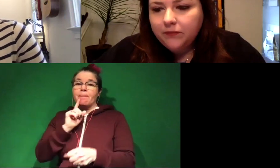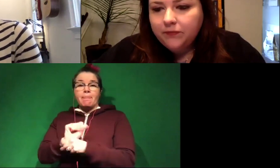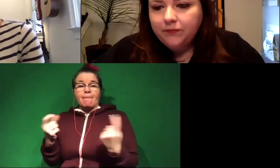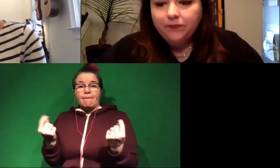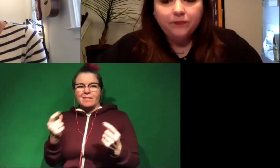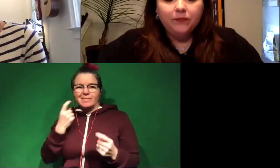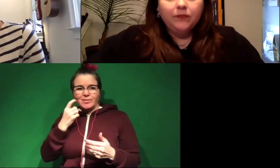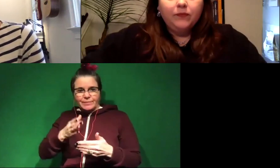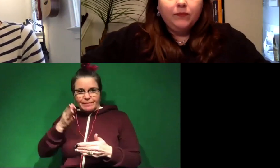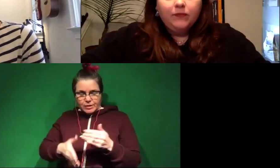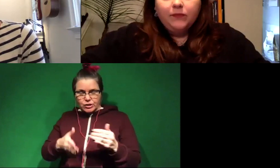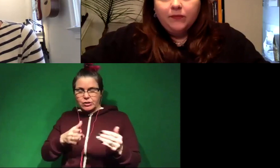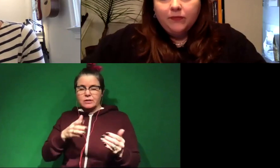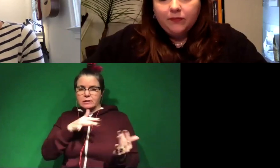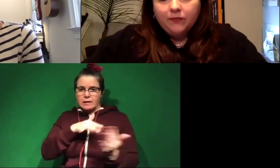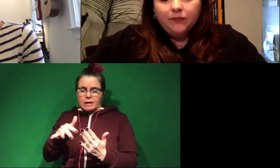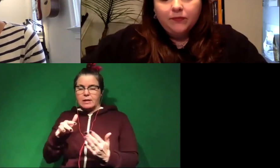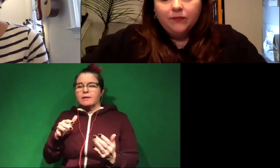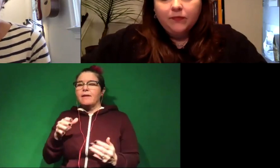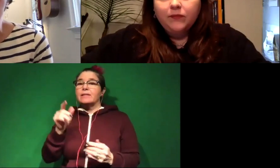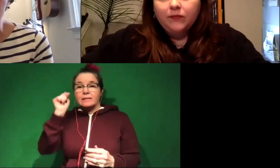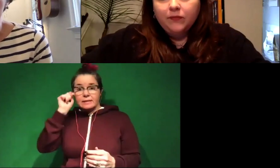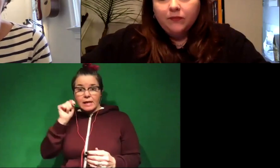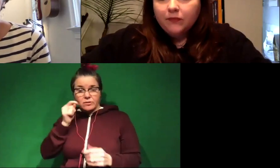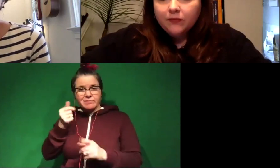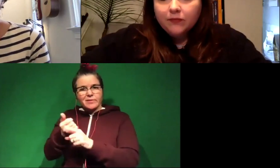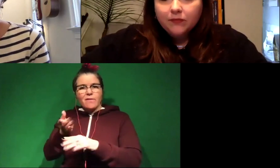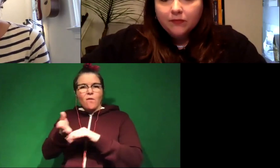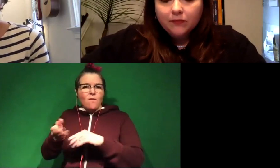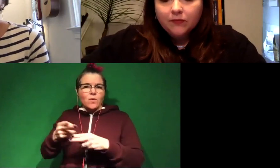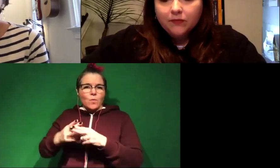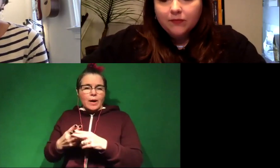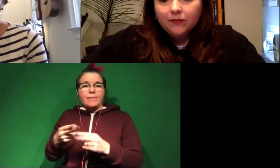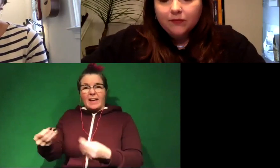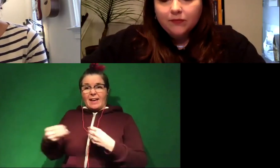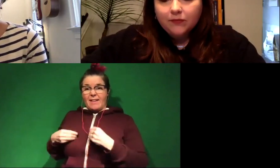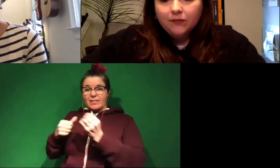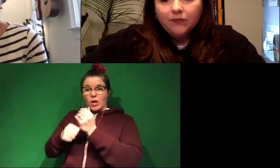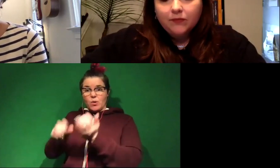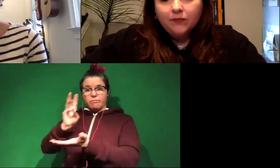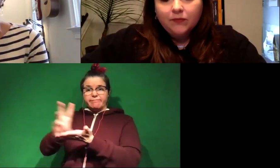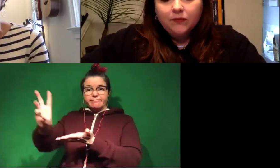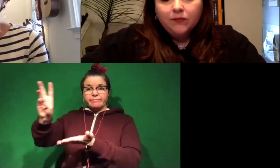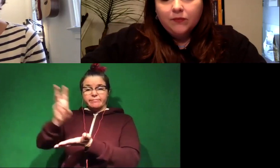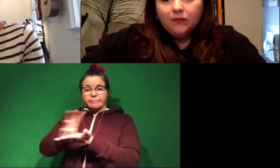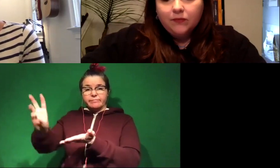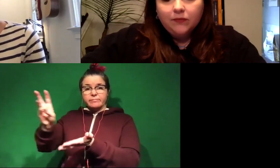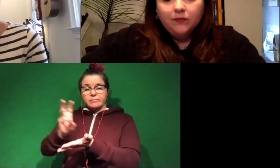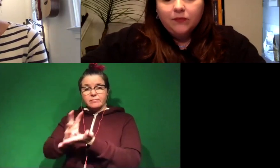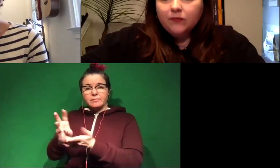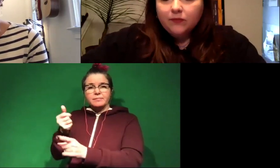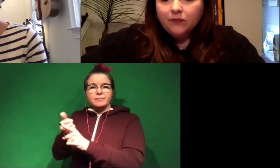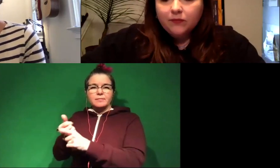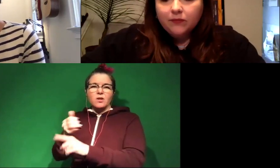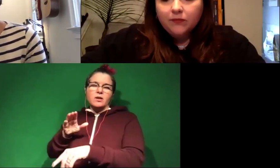a clinical study where we had teenagers with obesity. They gave us their poop every 6 weeks while they were on a